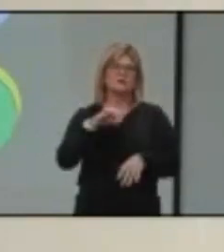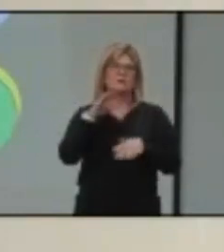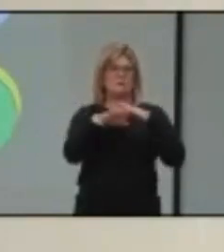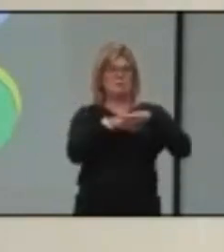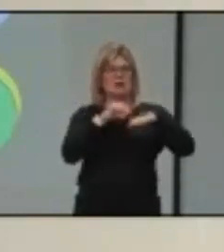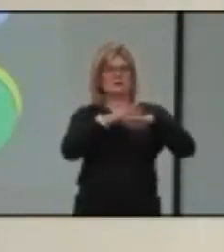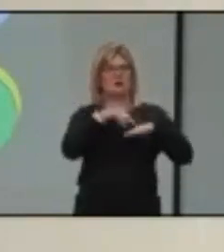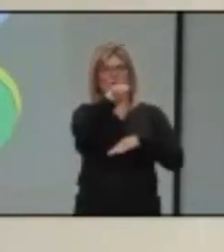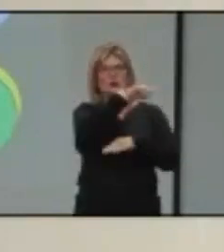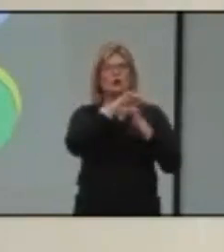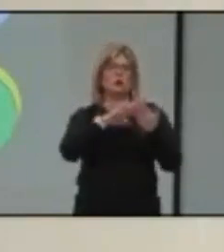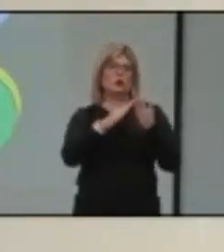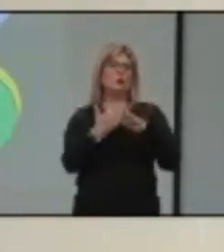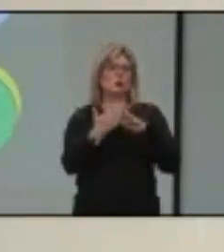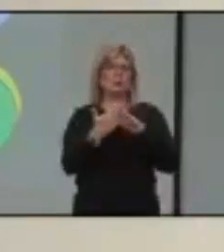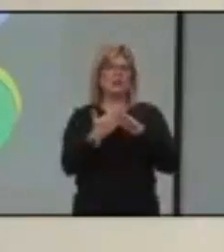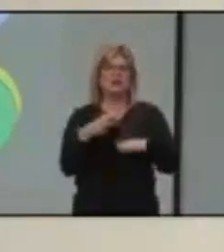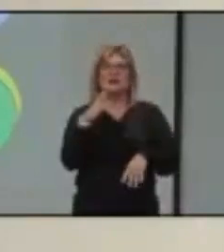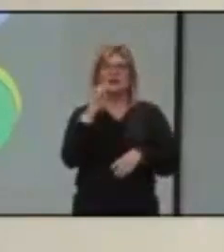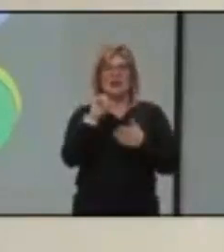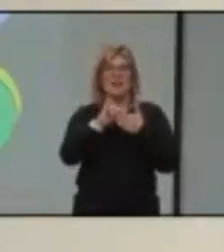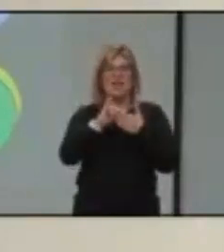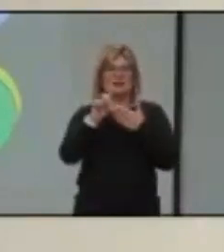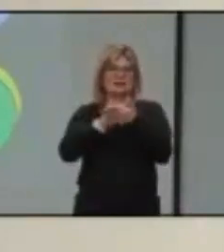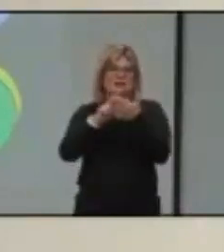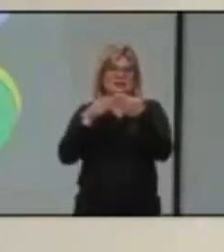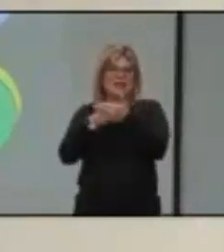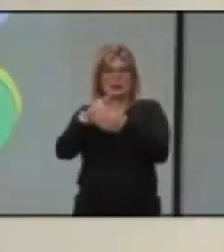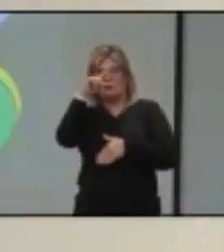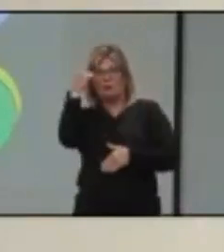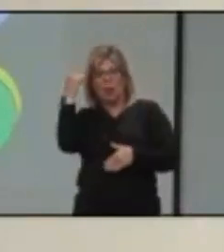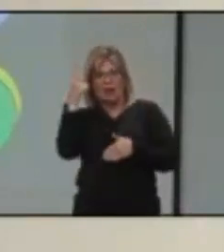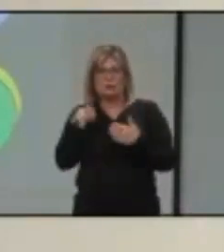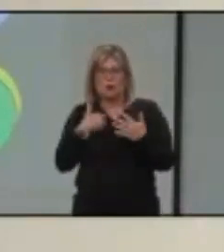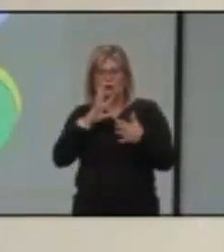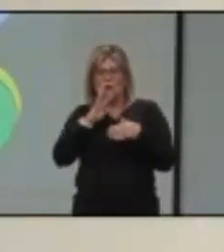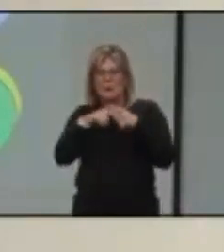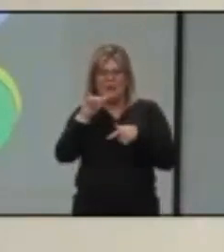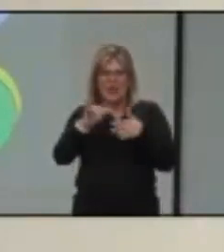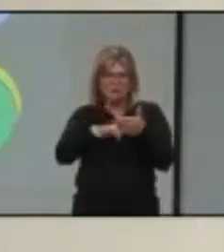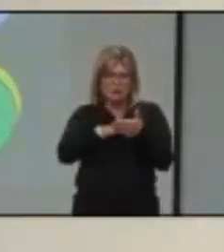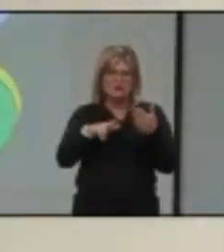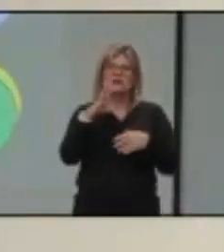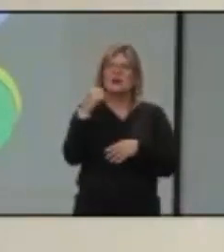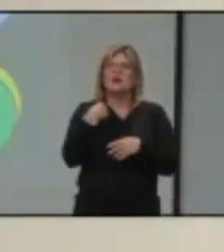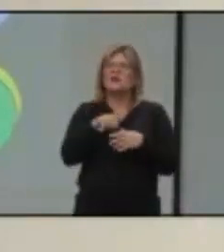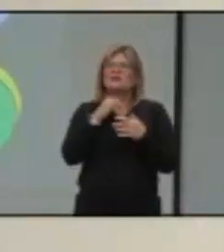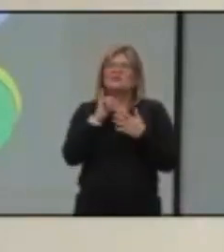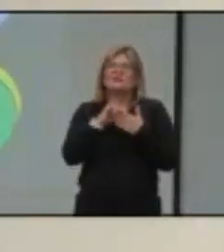off their community. Anti-black racism, which we just talked about, right?